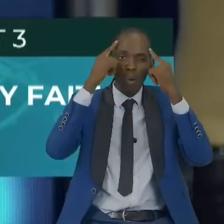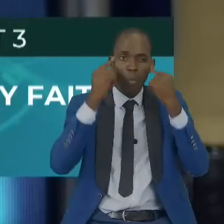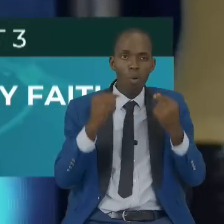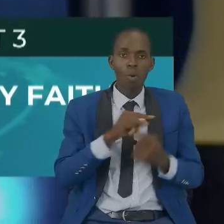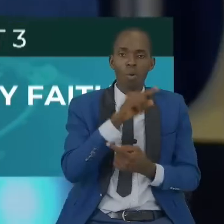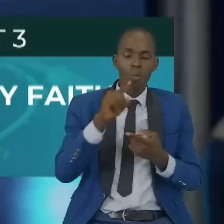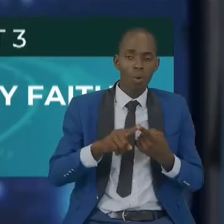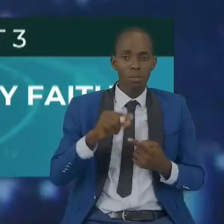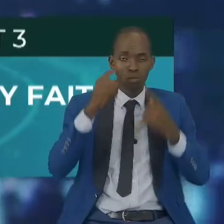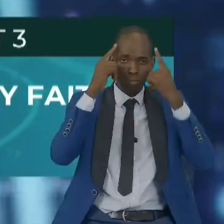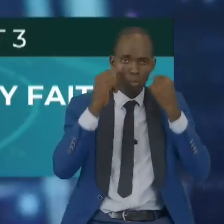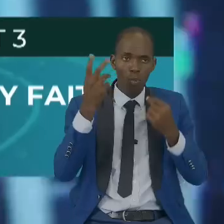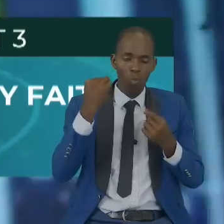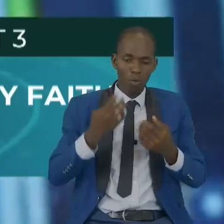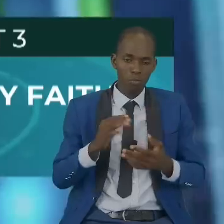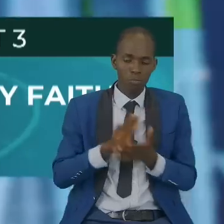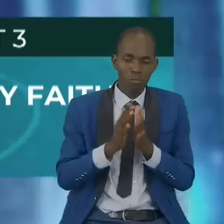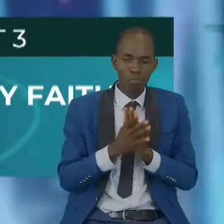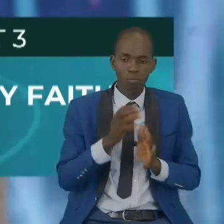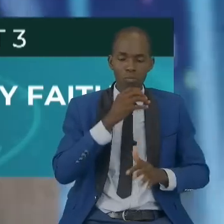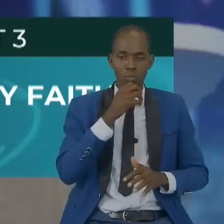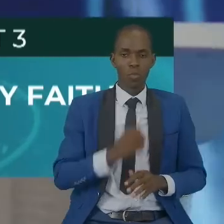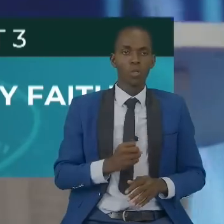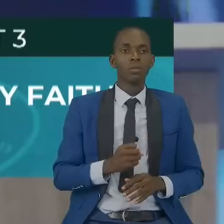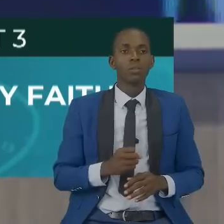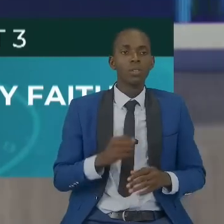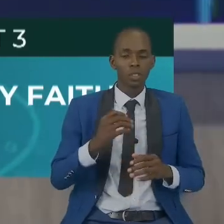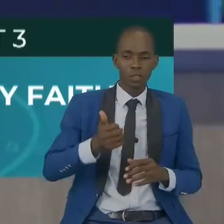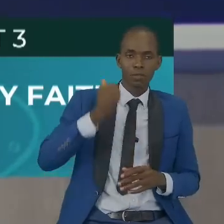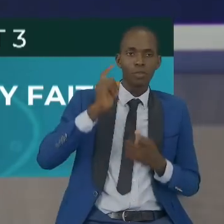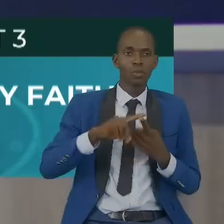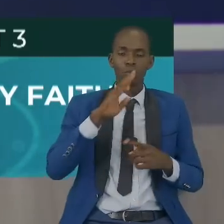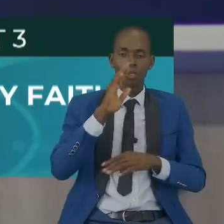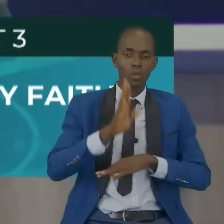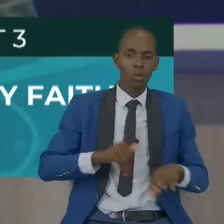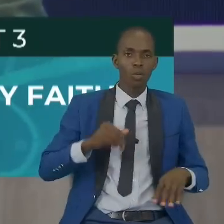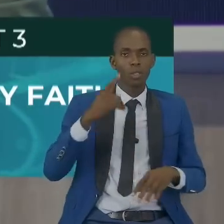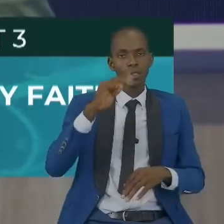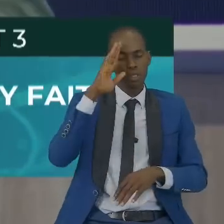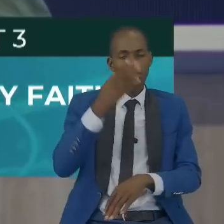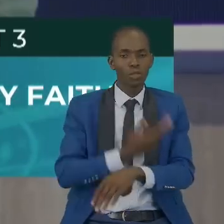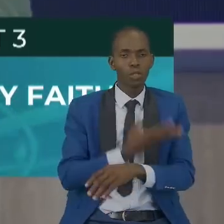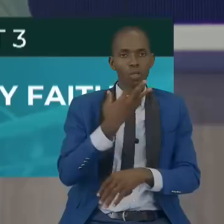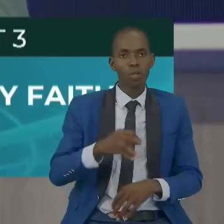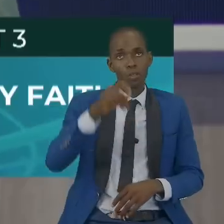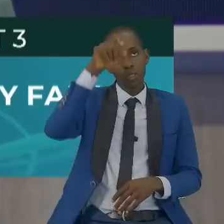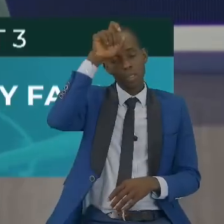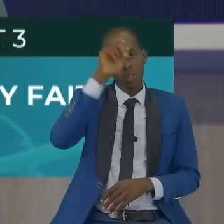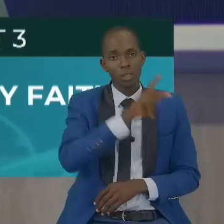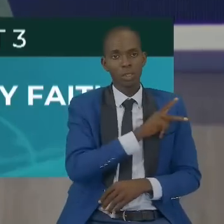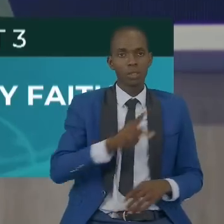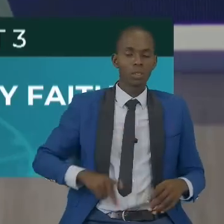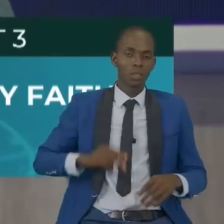was come to years, refused to be called the son of Pharaoh's daughter. In